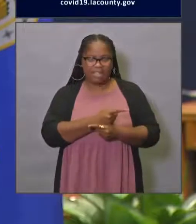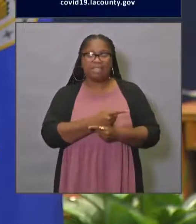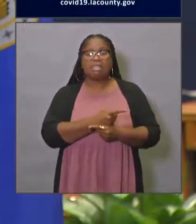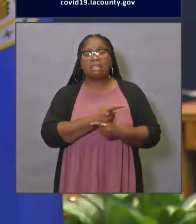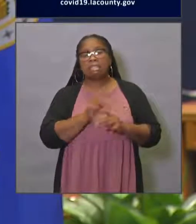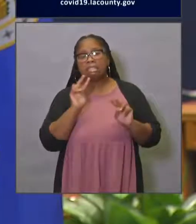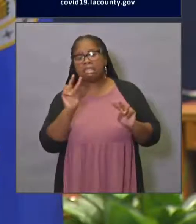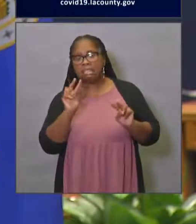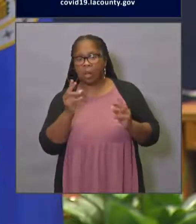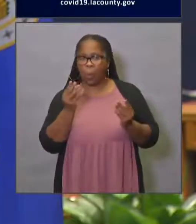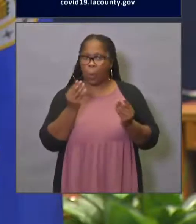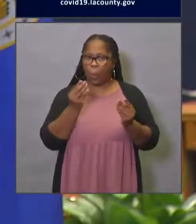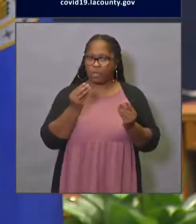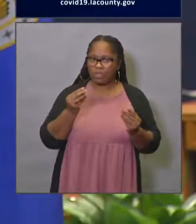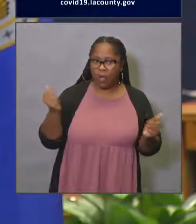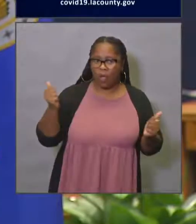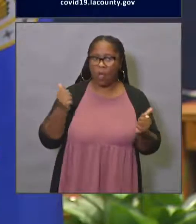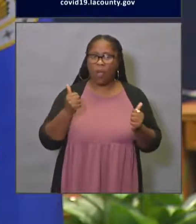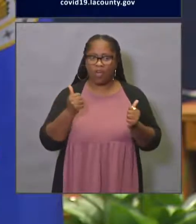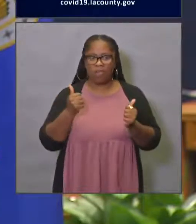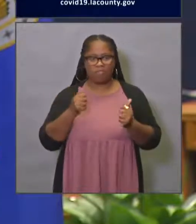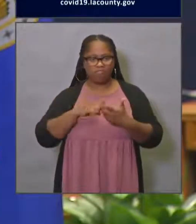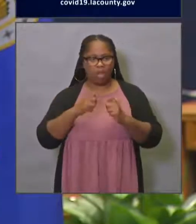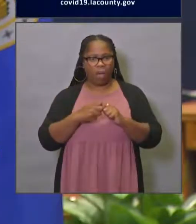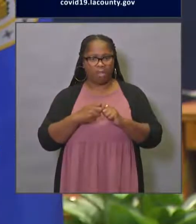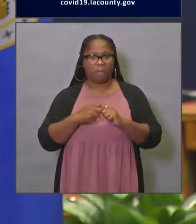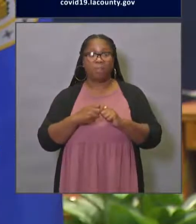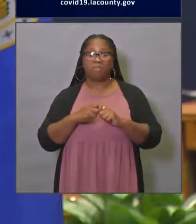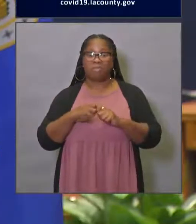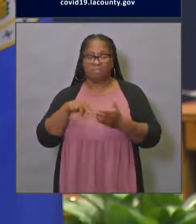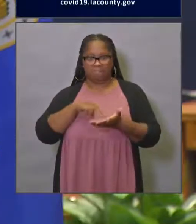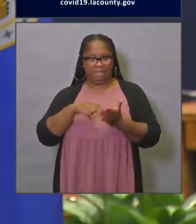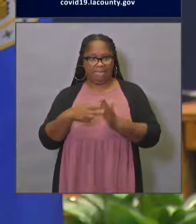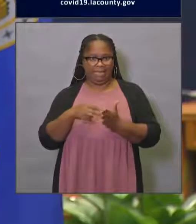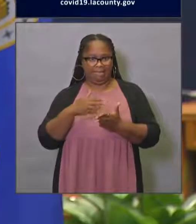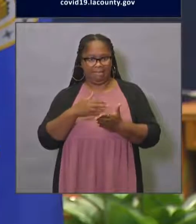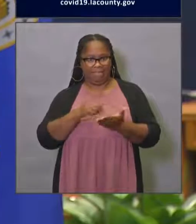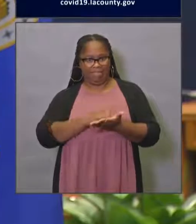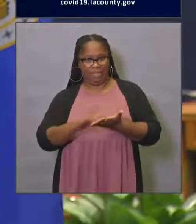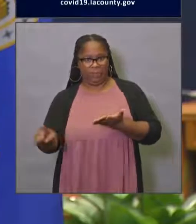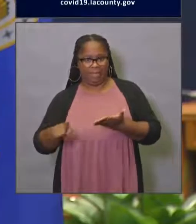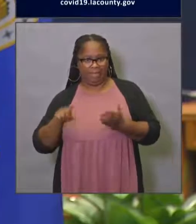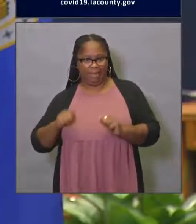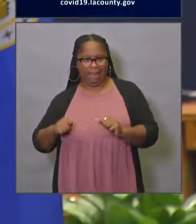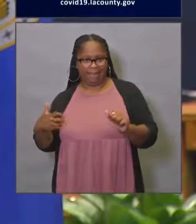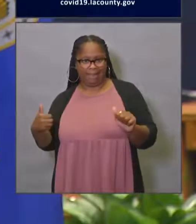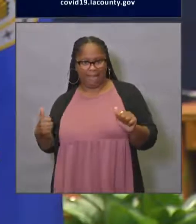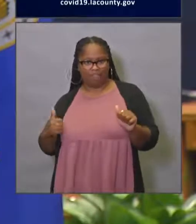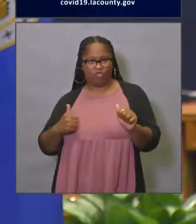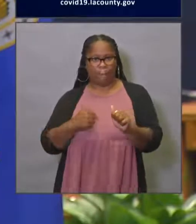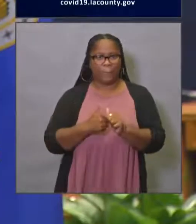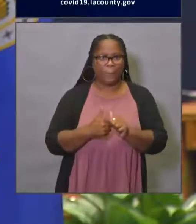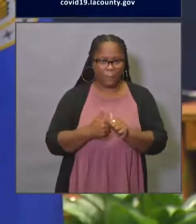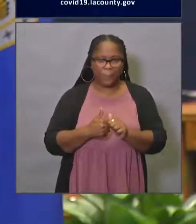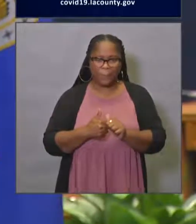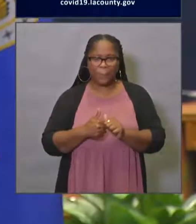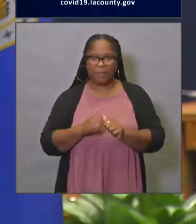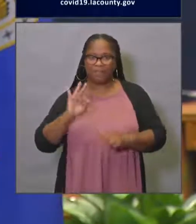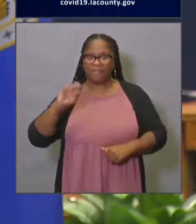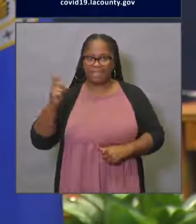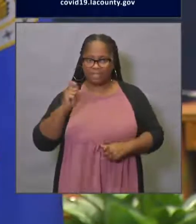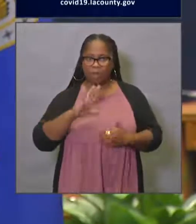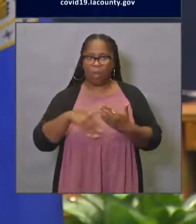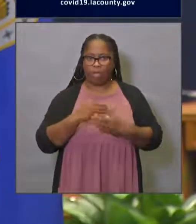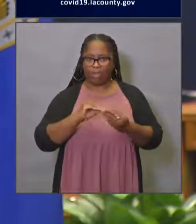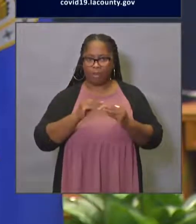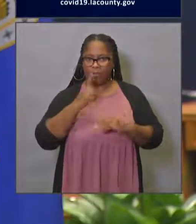resolve the data delays so that by the end of this week, we're able to both fix the numbers for the entire week, but